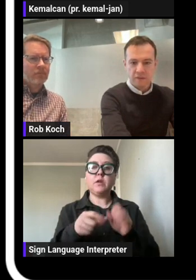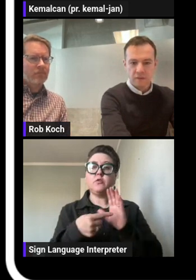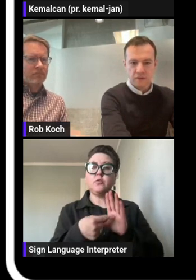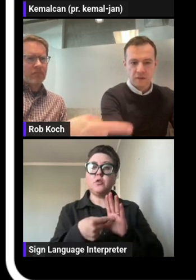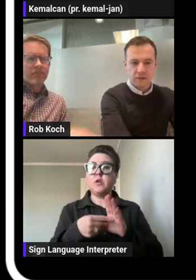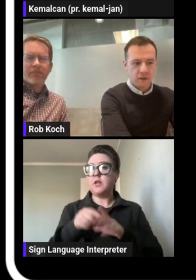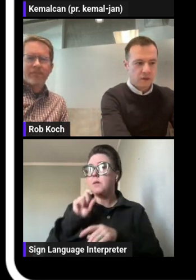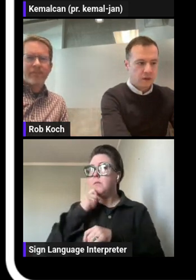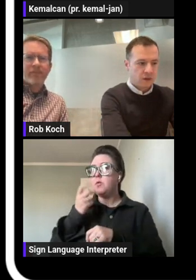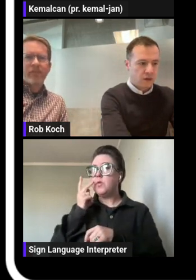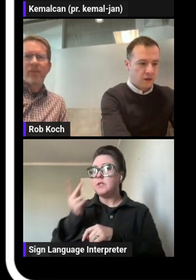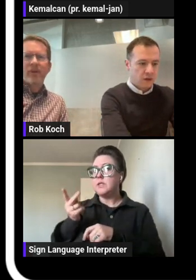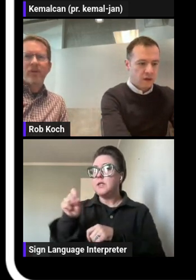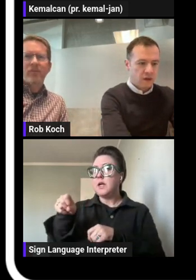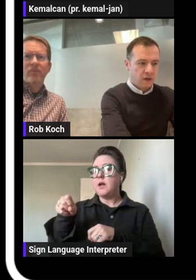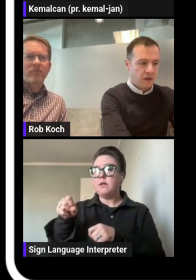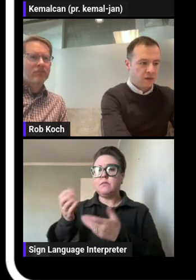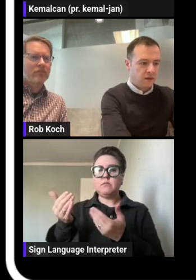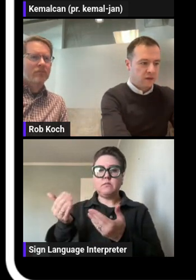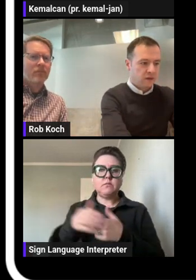be cool to see. Yeah.